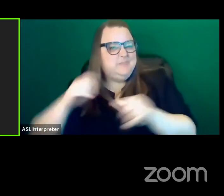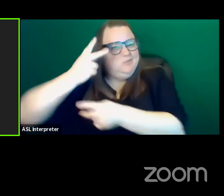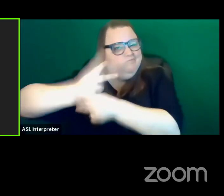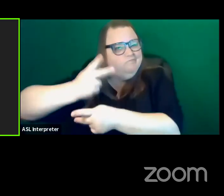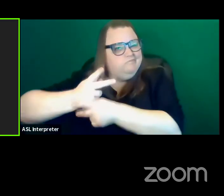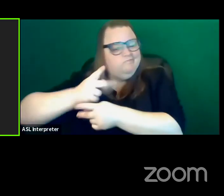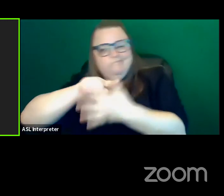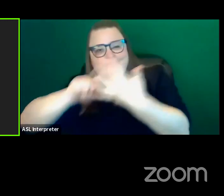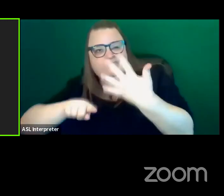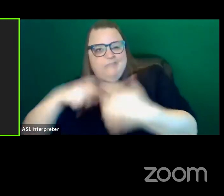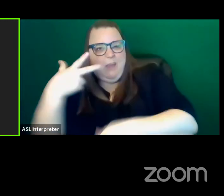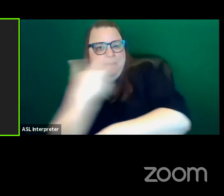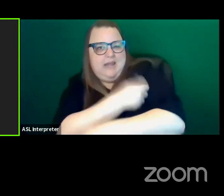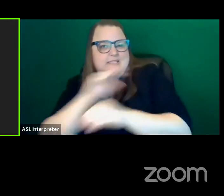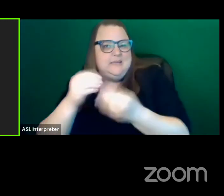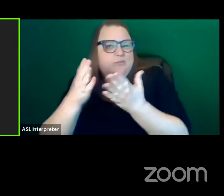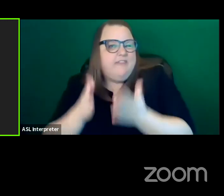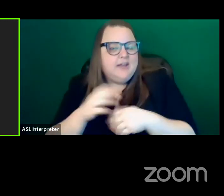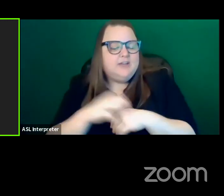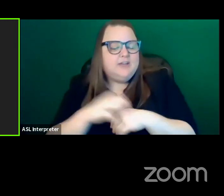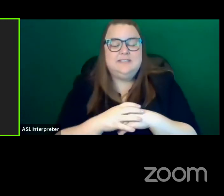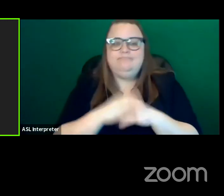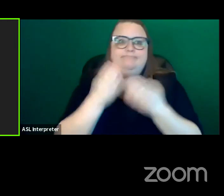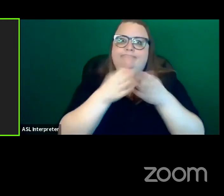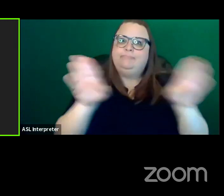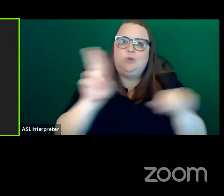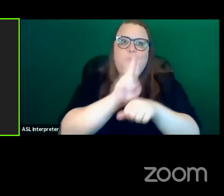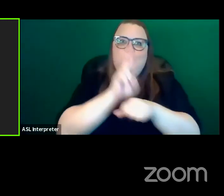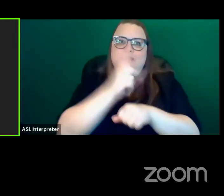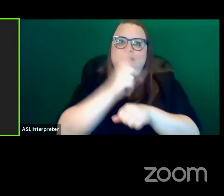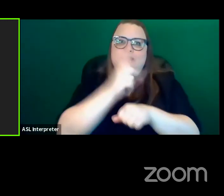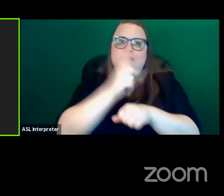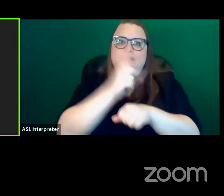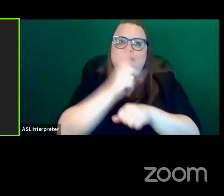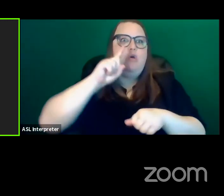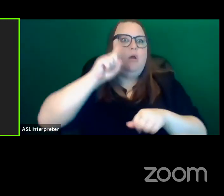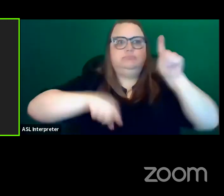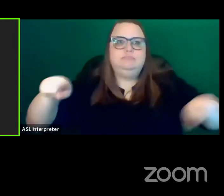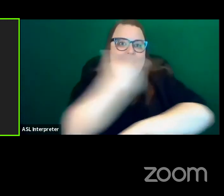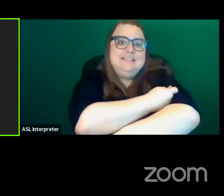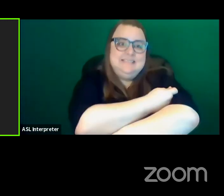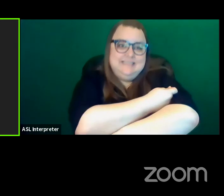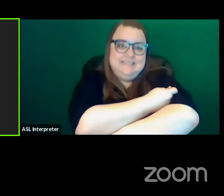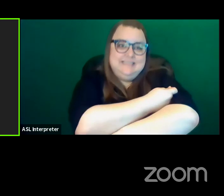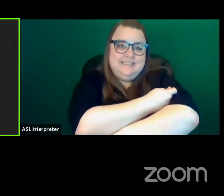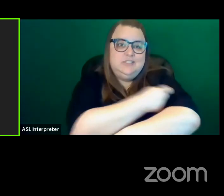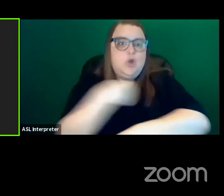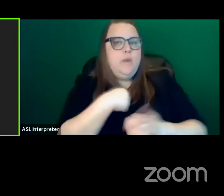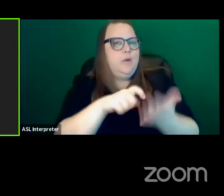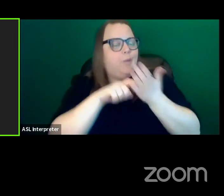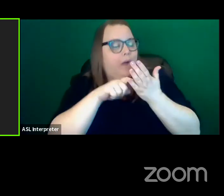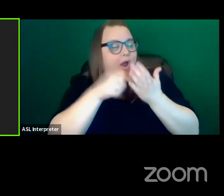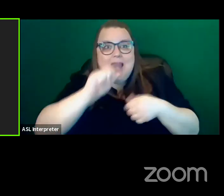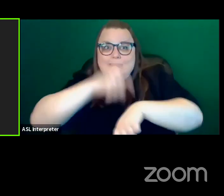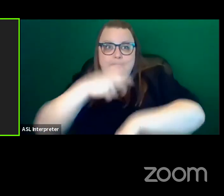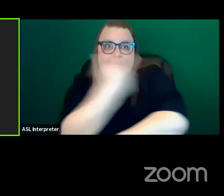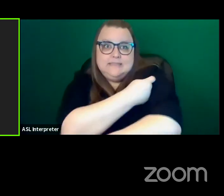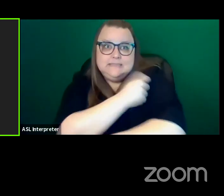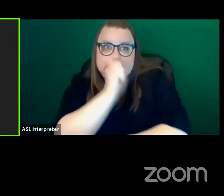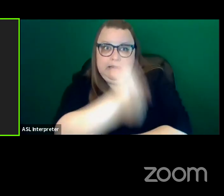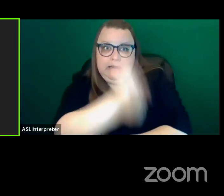Nevada's immunizing providers, and Nevada state law requires that all vaccines given in the state must be entered into the system.